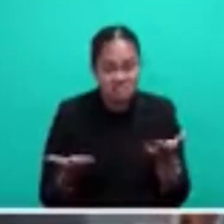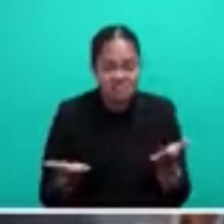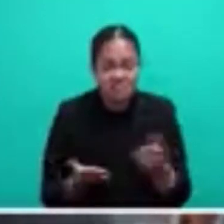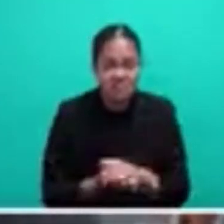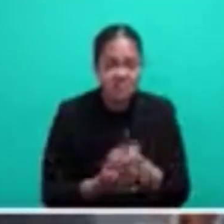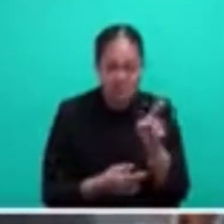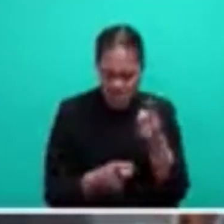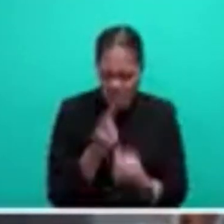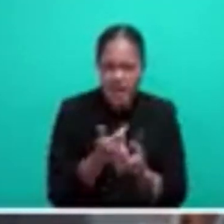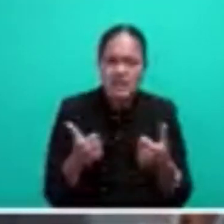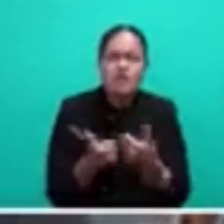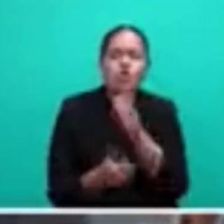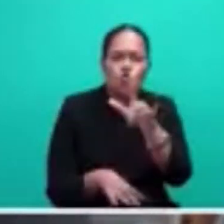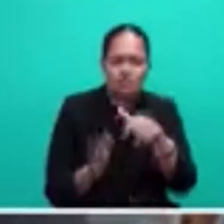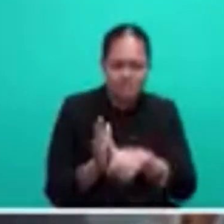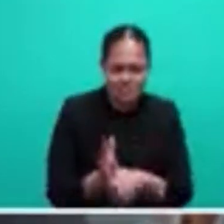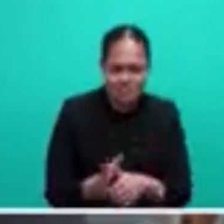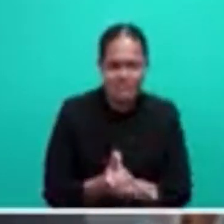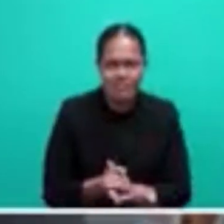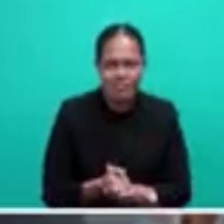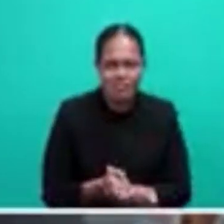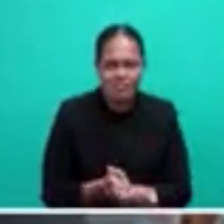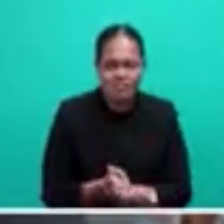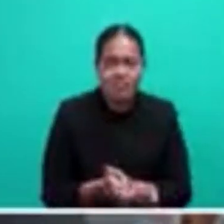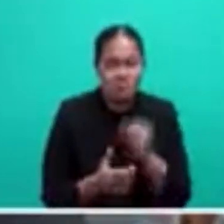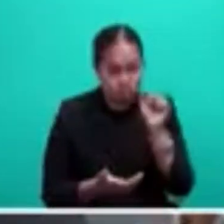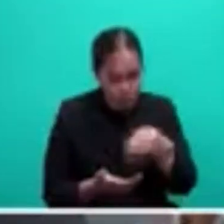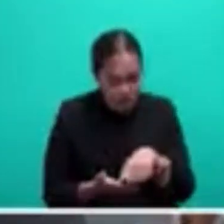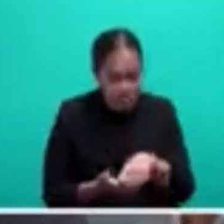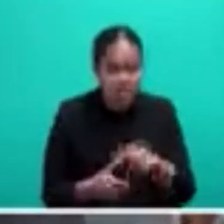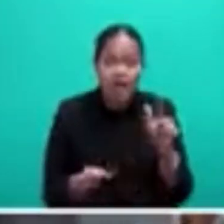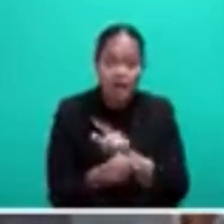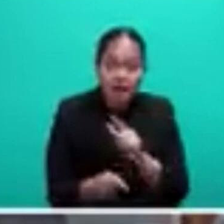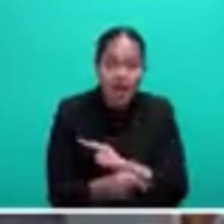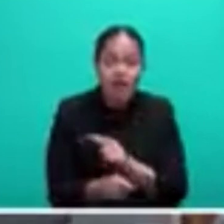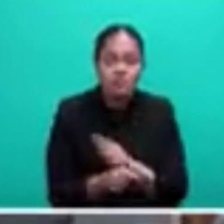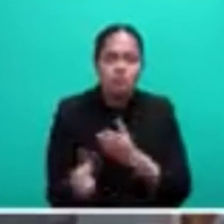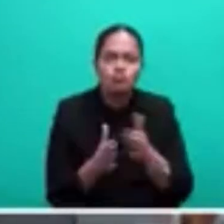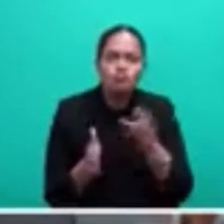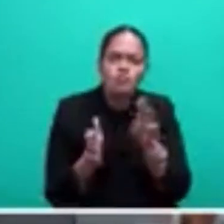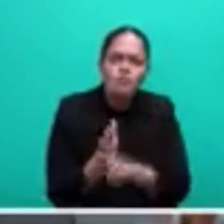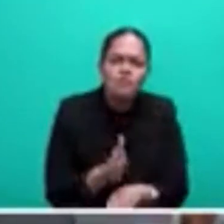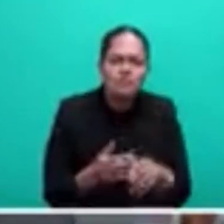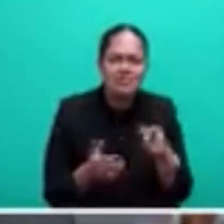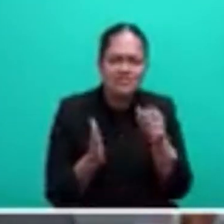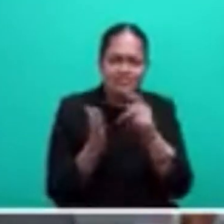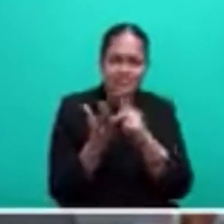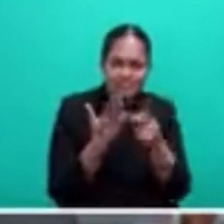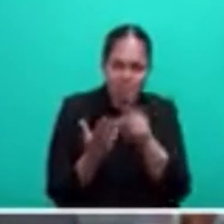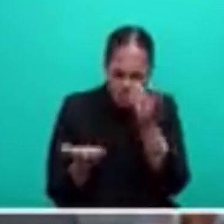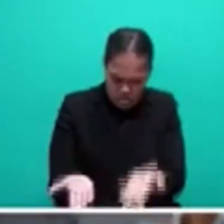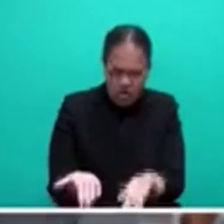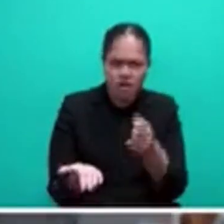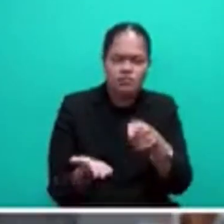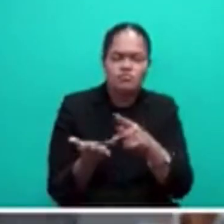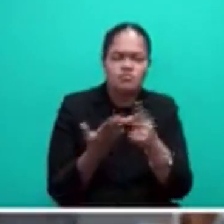your time too, a mass exodus, right? And through the labour mobility scheme, this is what's happening. The